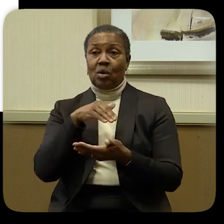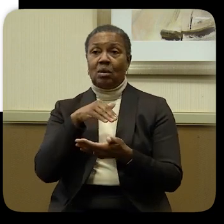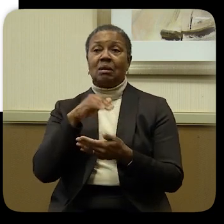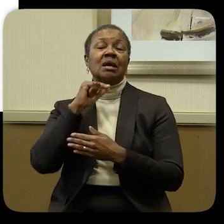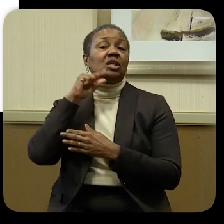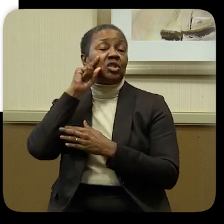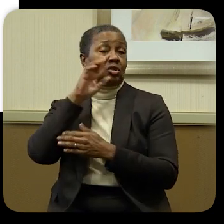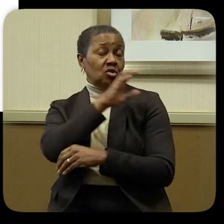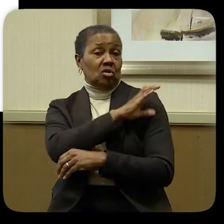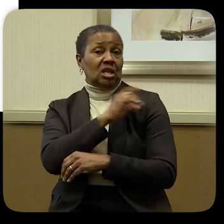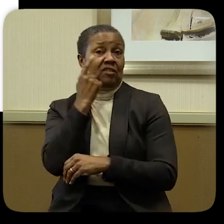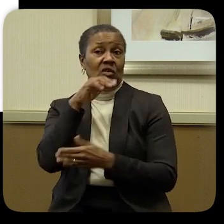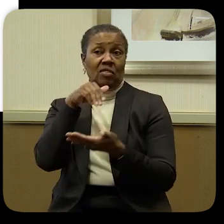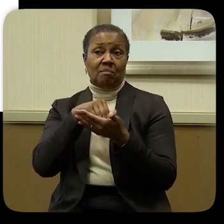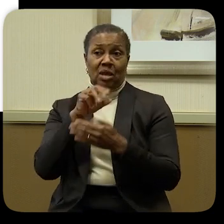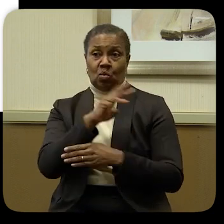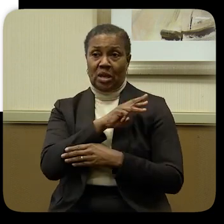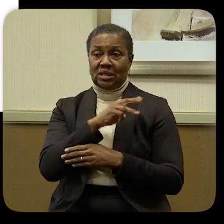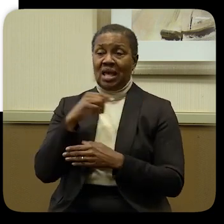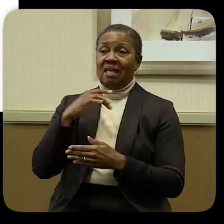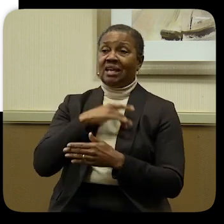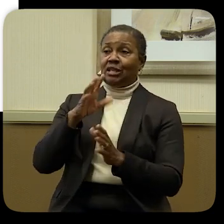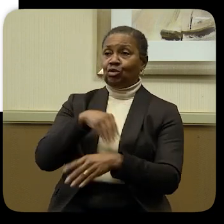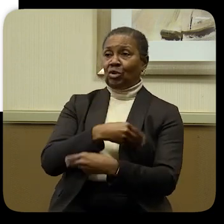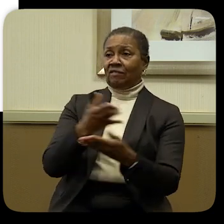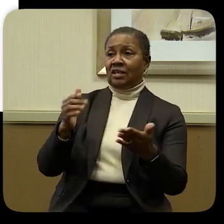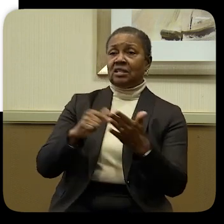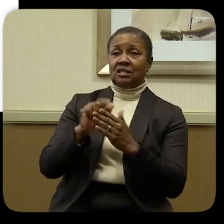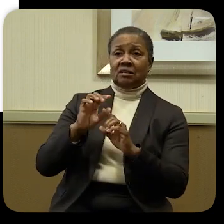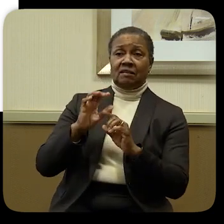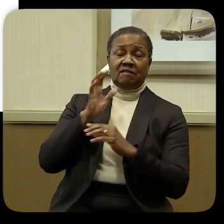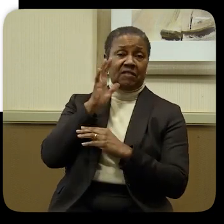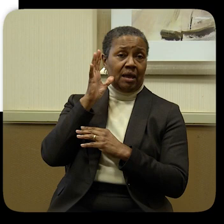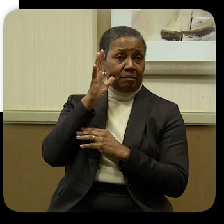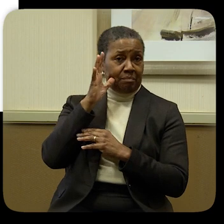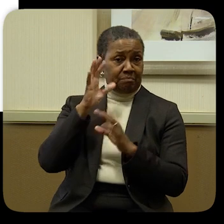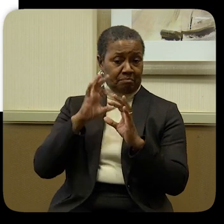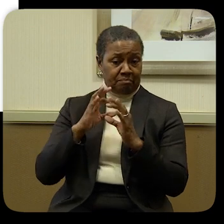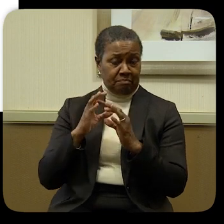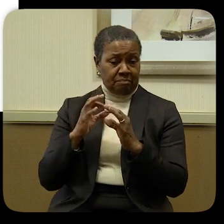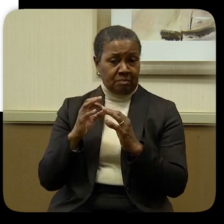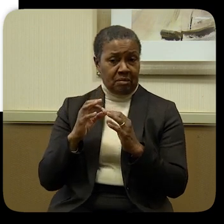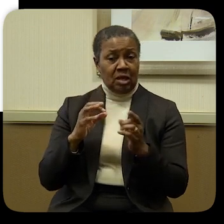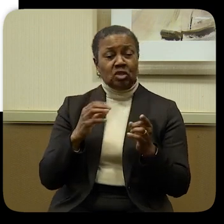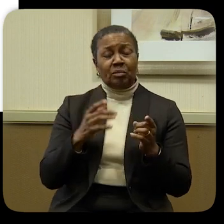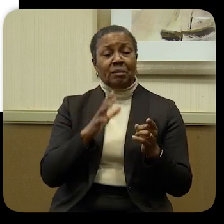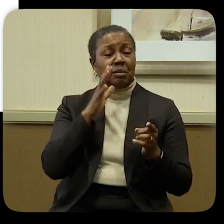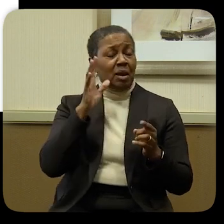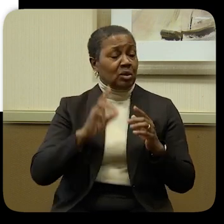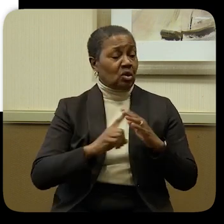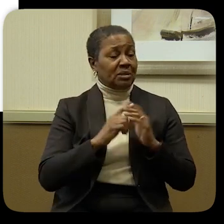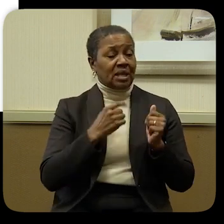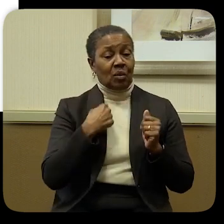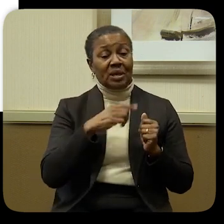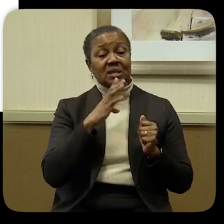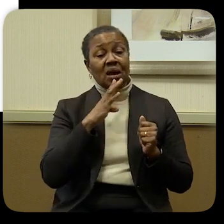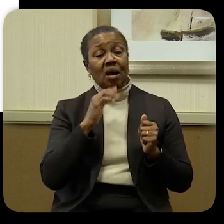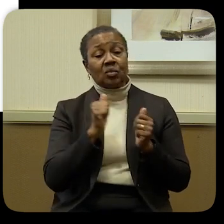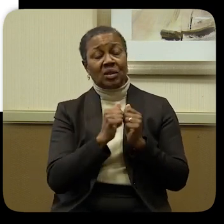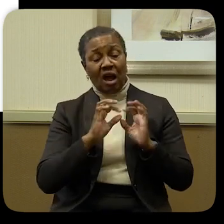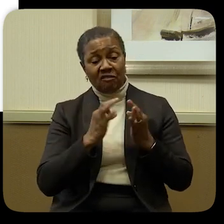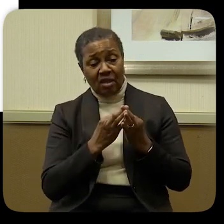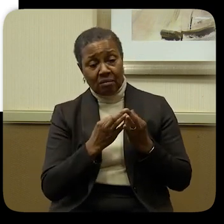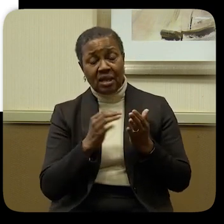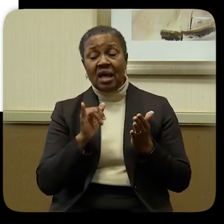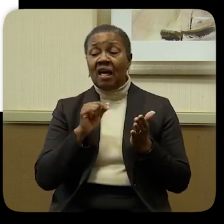and they often give these out to families. So you might have a parent show up and say, hey, we talked as a family. This is what we want to see happen for